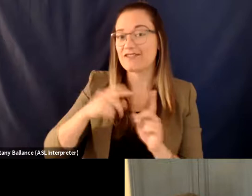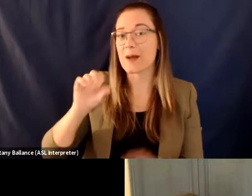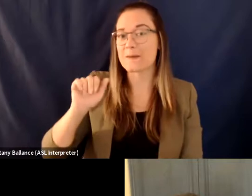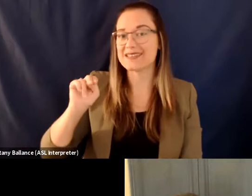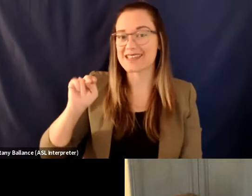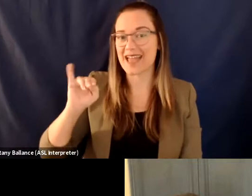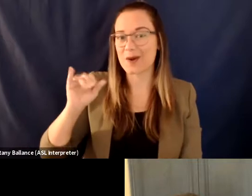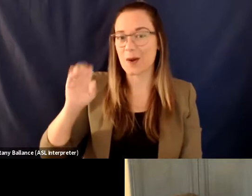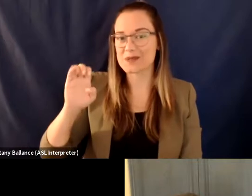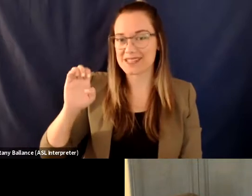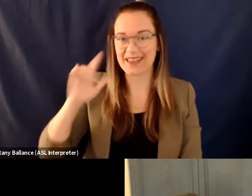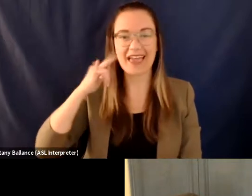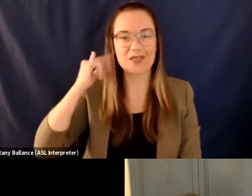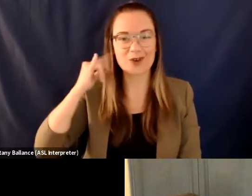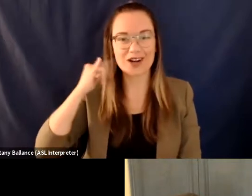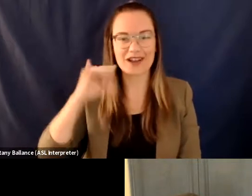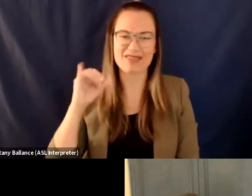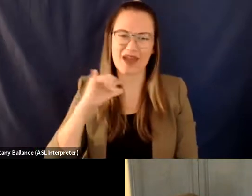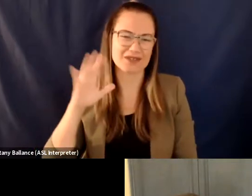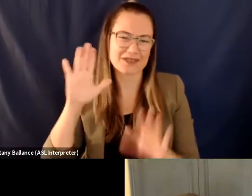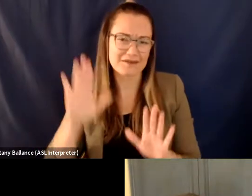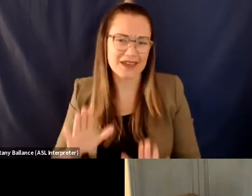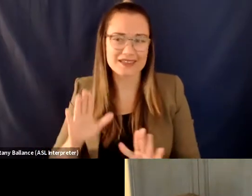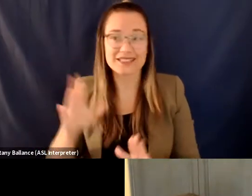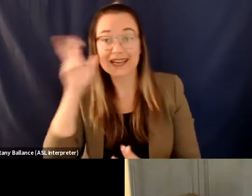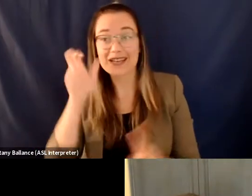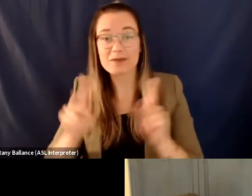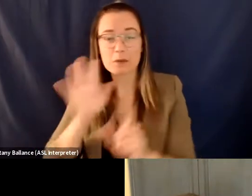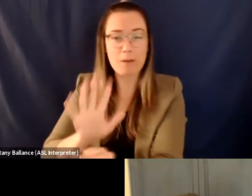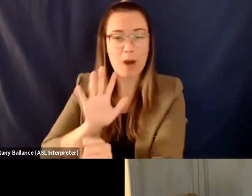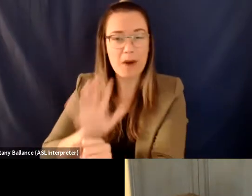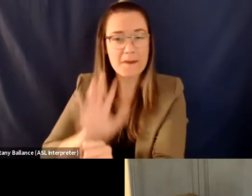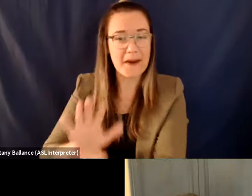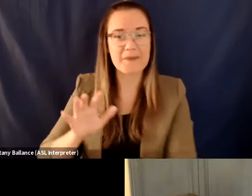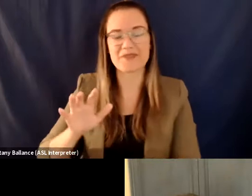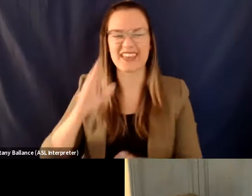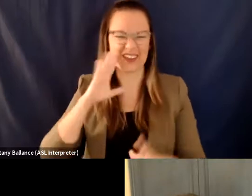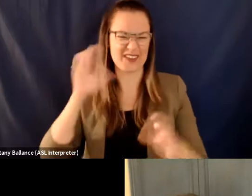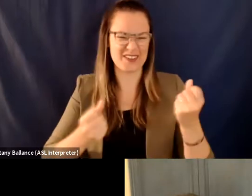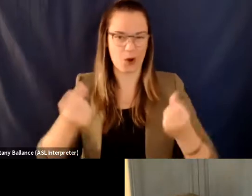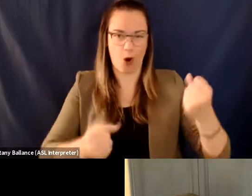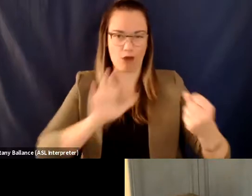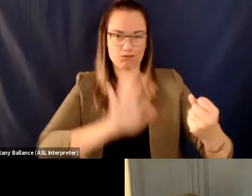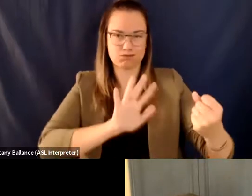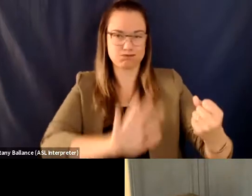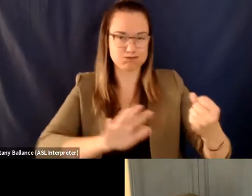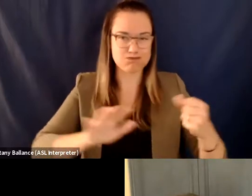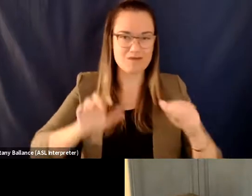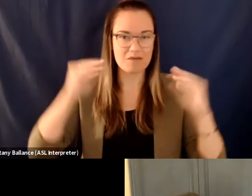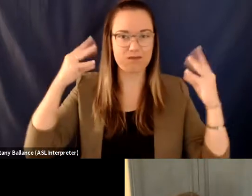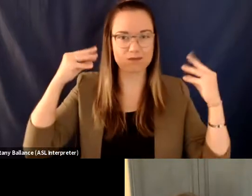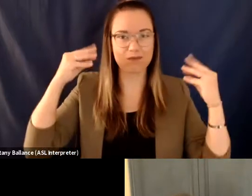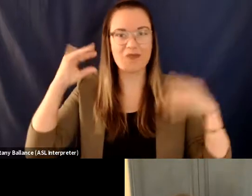magical experience, and hearing people honk their horns, you know, when they like a movie, which is a drive-in tradition. It was something I'll never